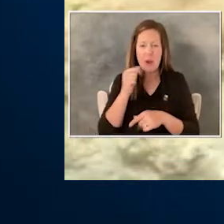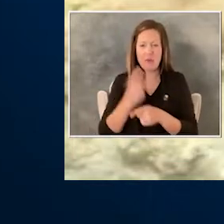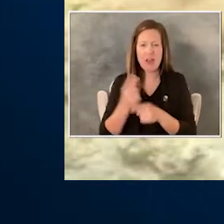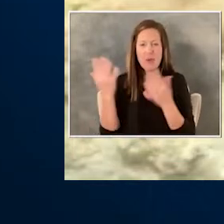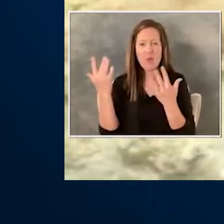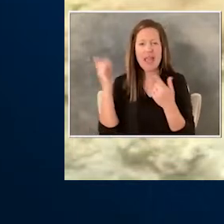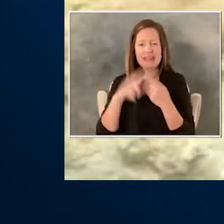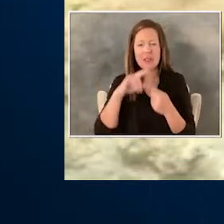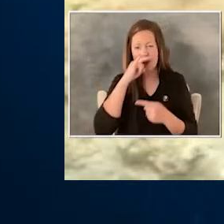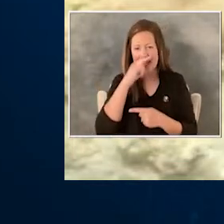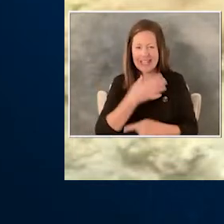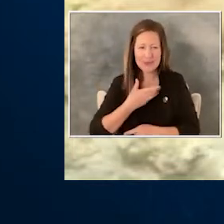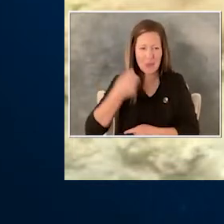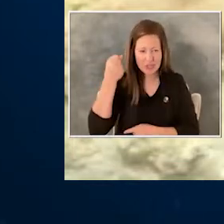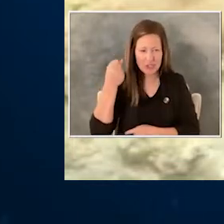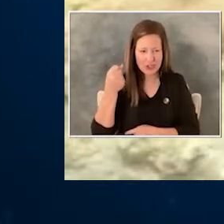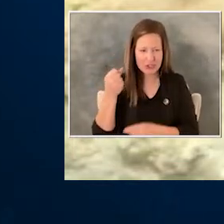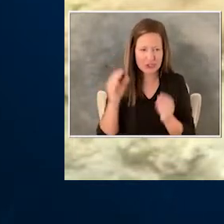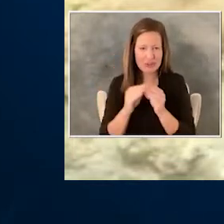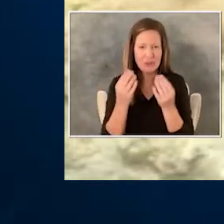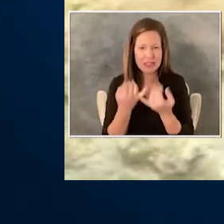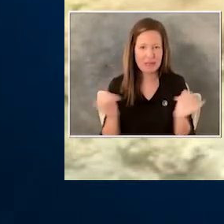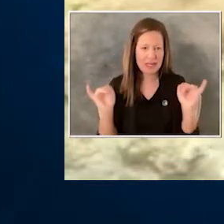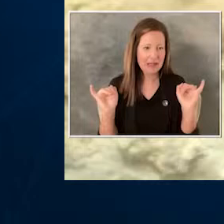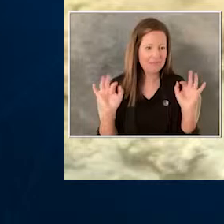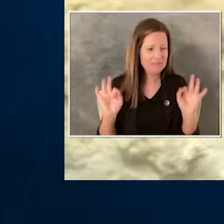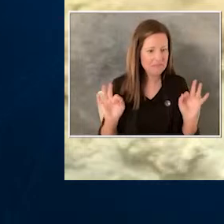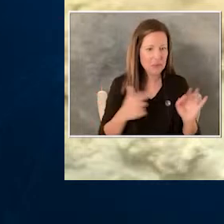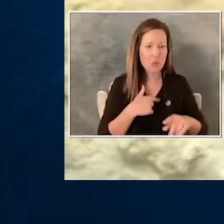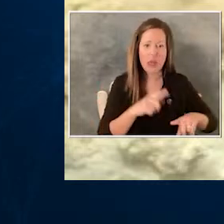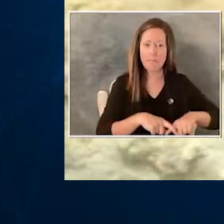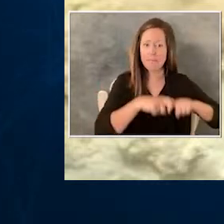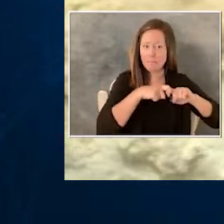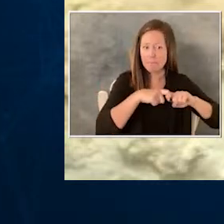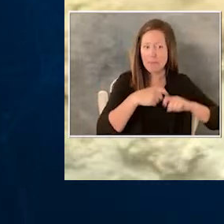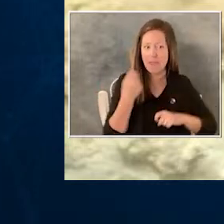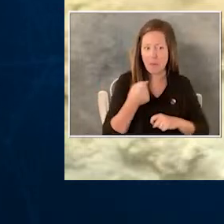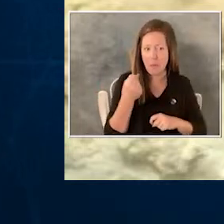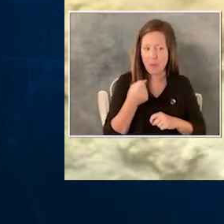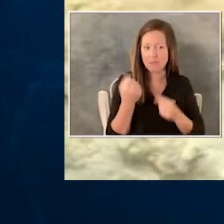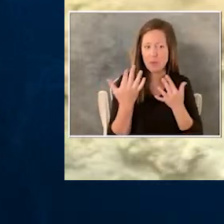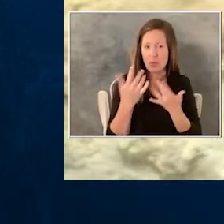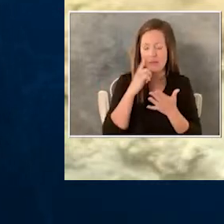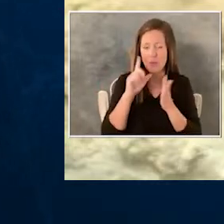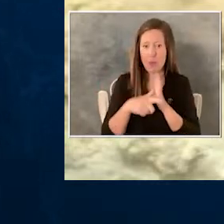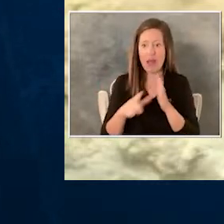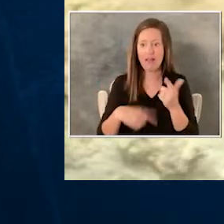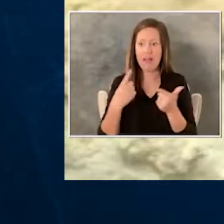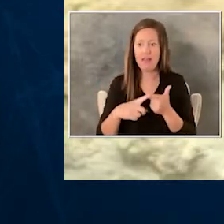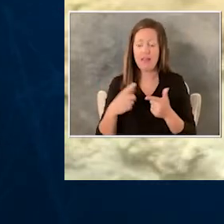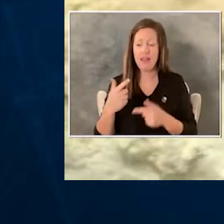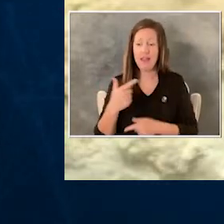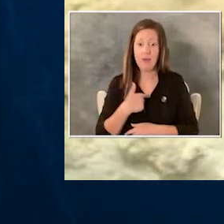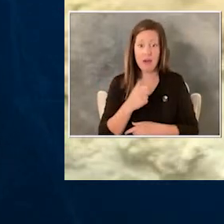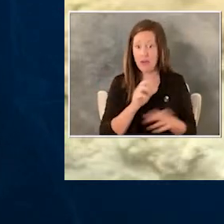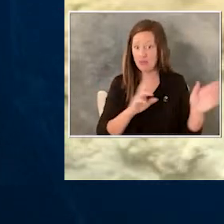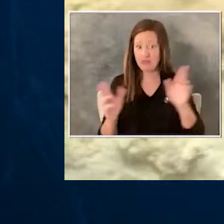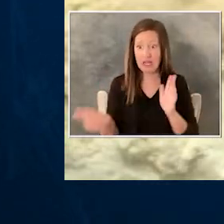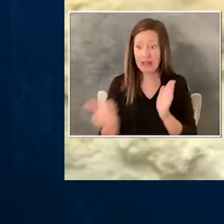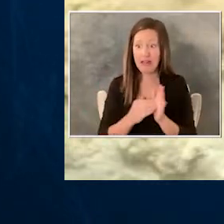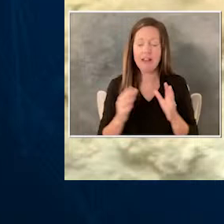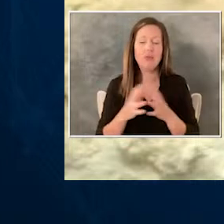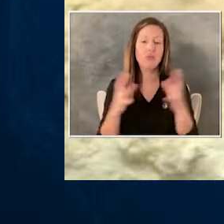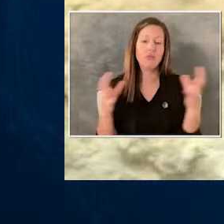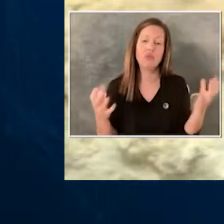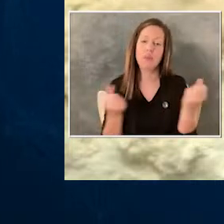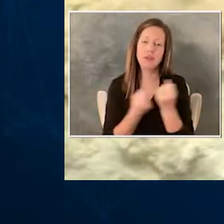were a little older, a little more independent. And I kind of didn't think about it for a while. And then when I came back to it, just got great support